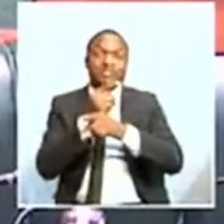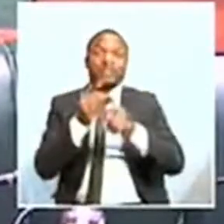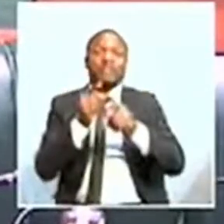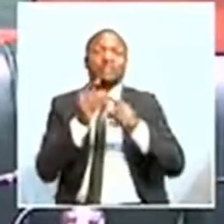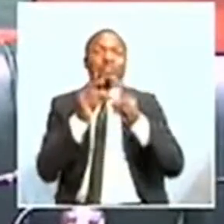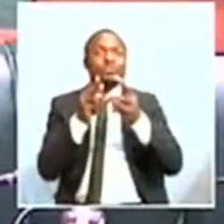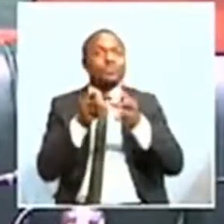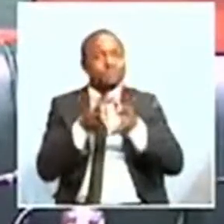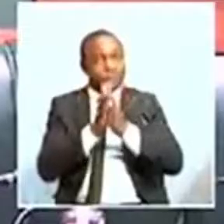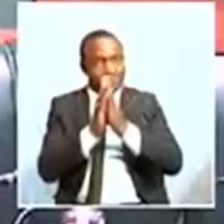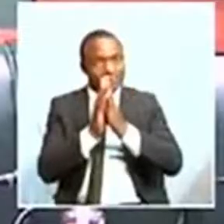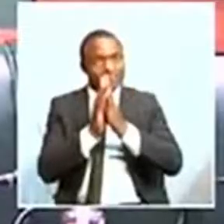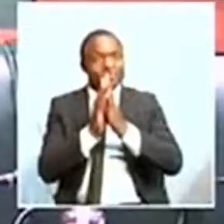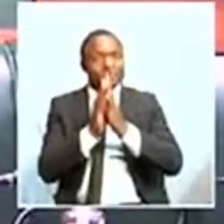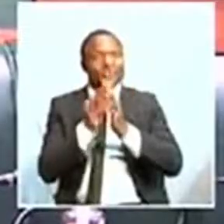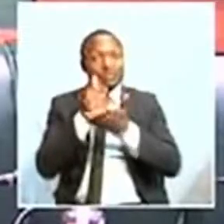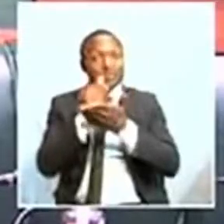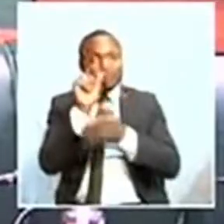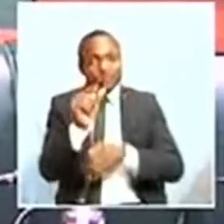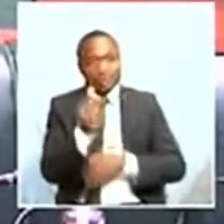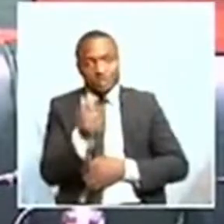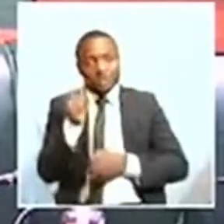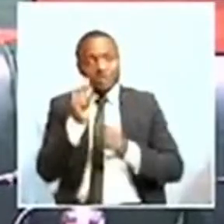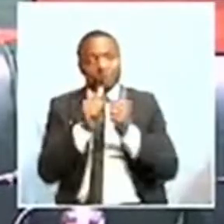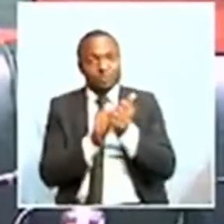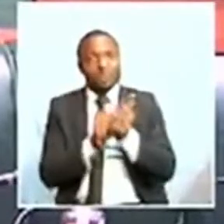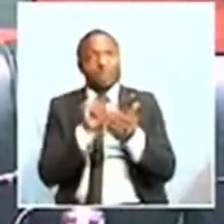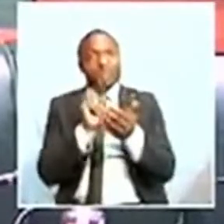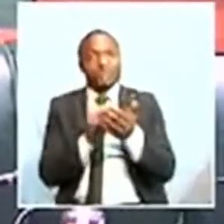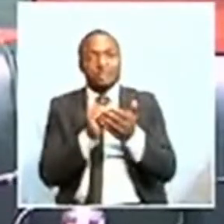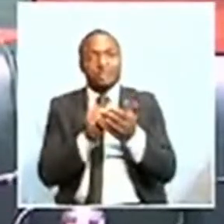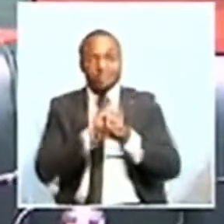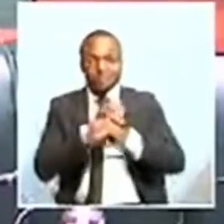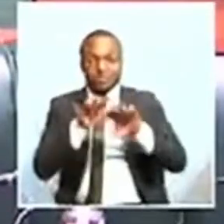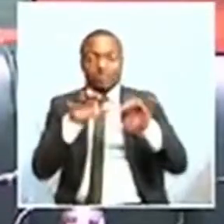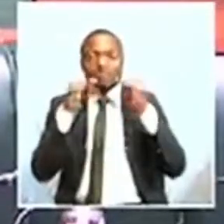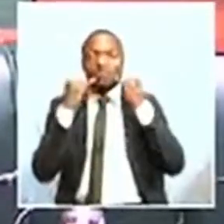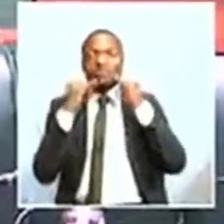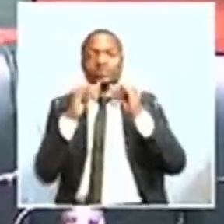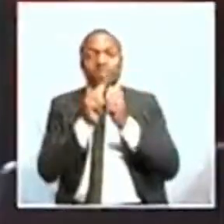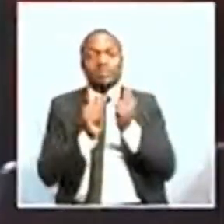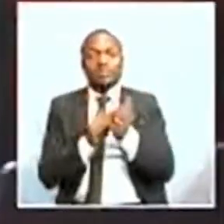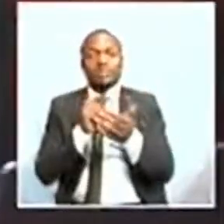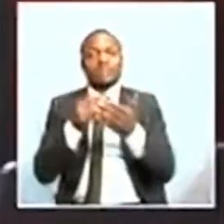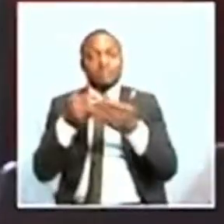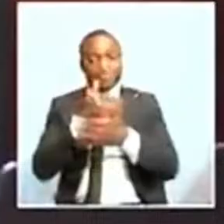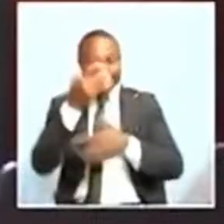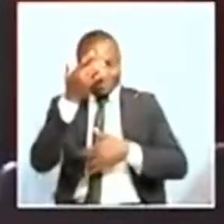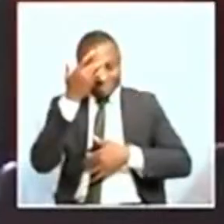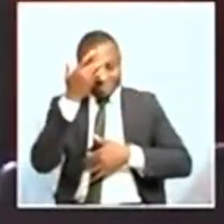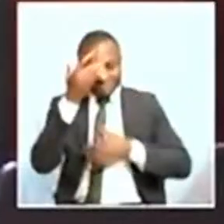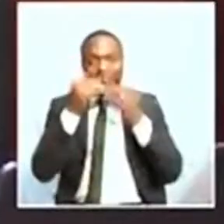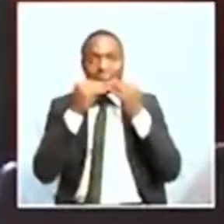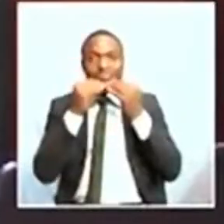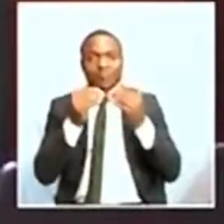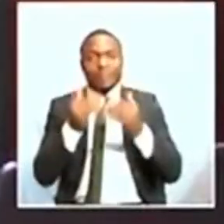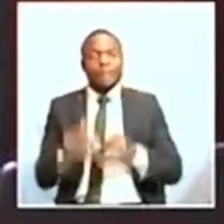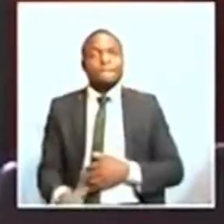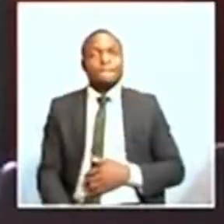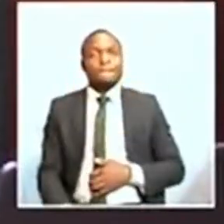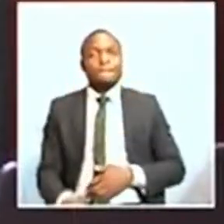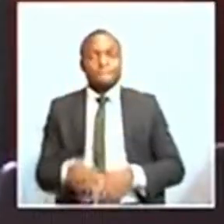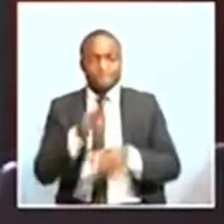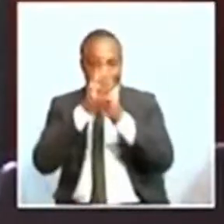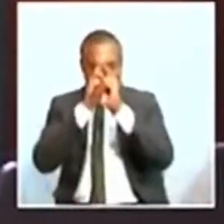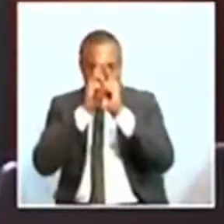our people to be vigilant about this mpox. I thank you, Madam Speaker. Thank you. The Honorable Member for